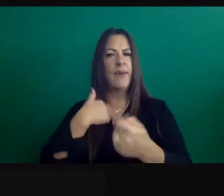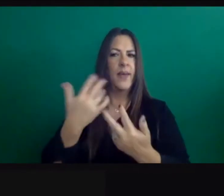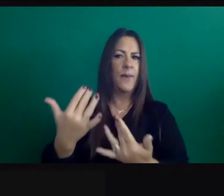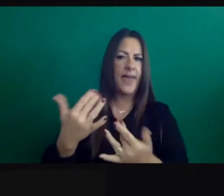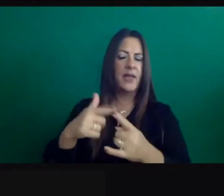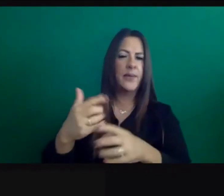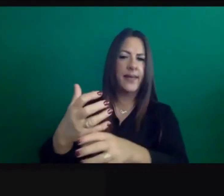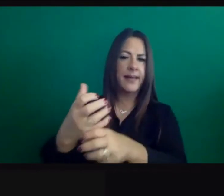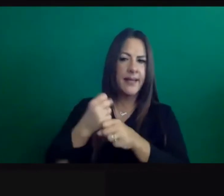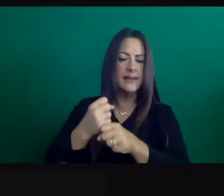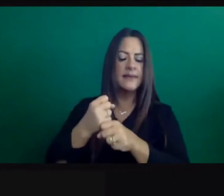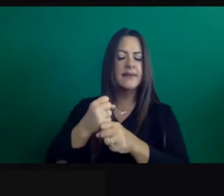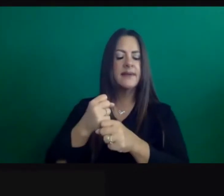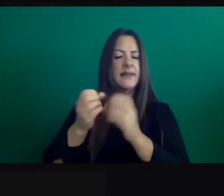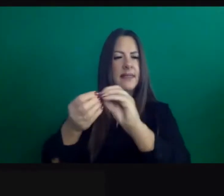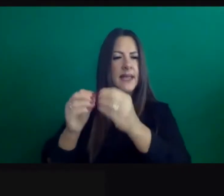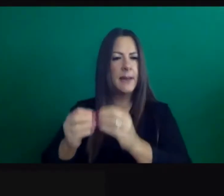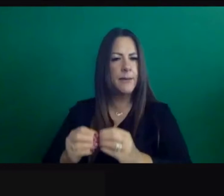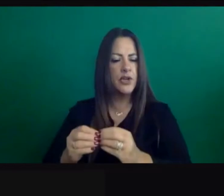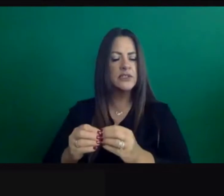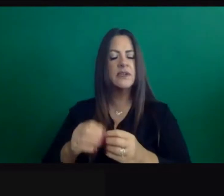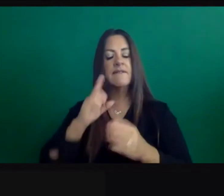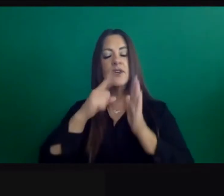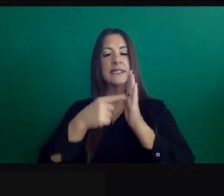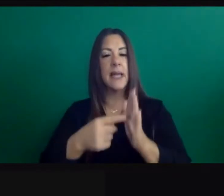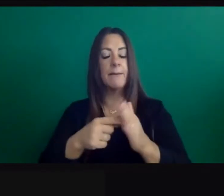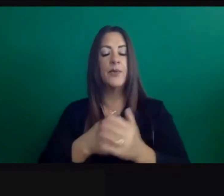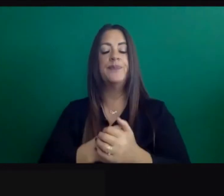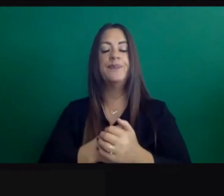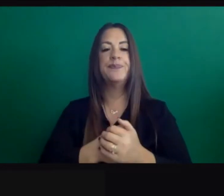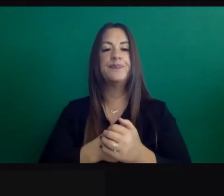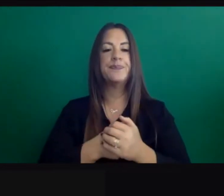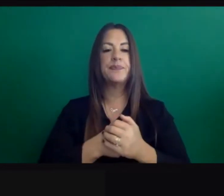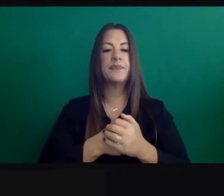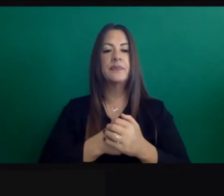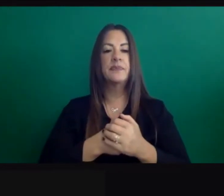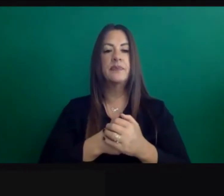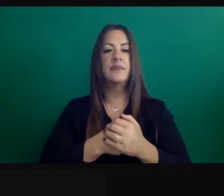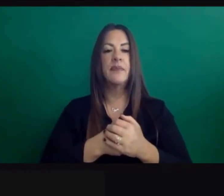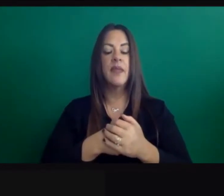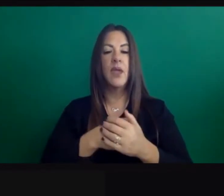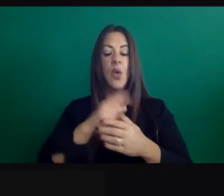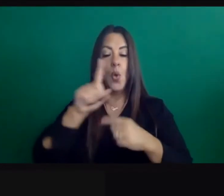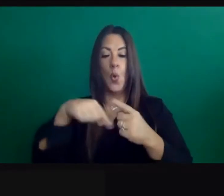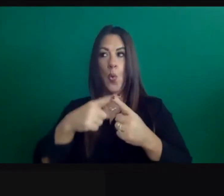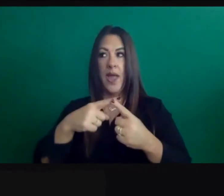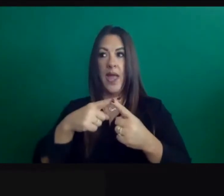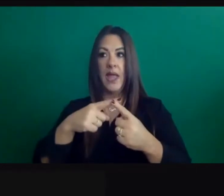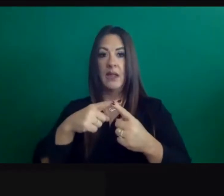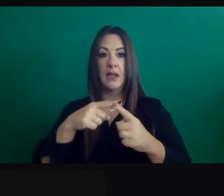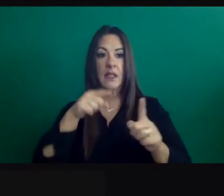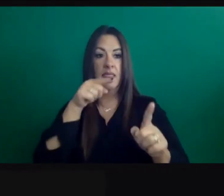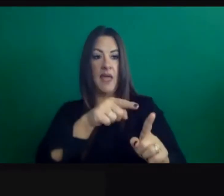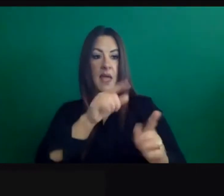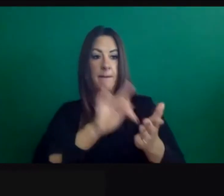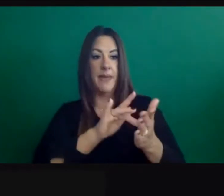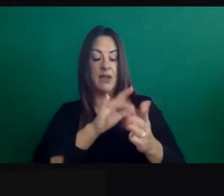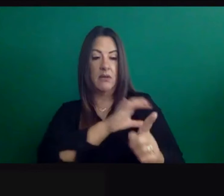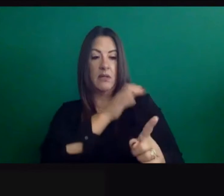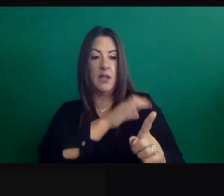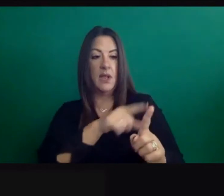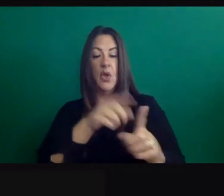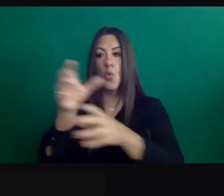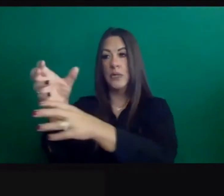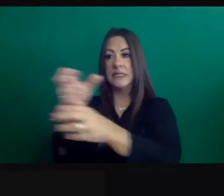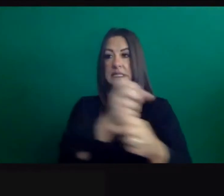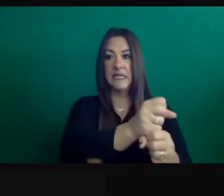is when a vaccine is given and when we can actually count it in our systems and the data has shown up,